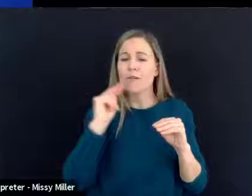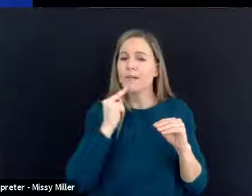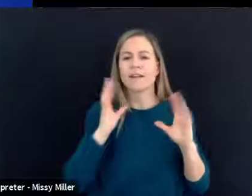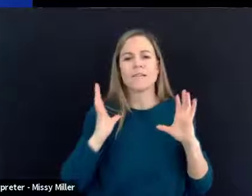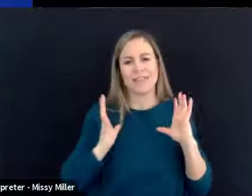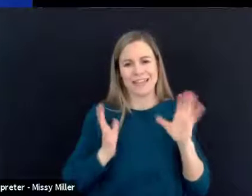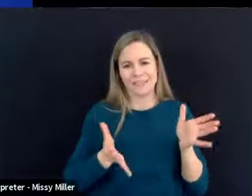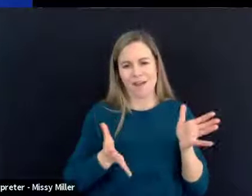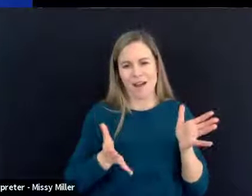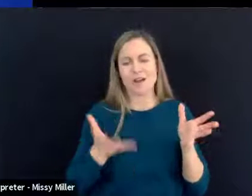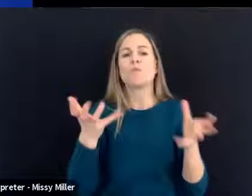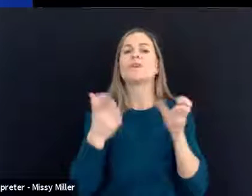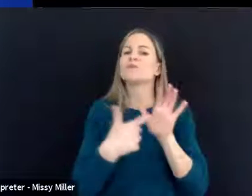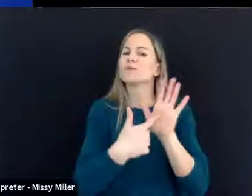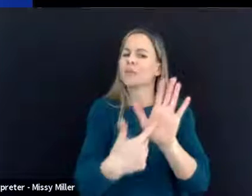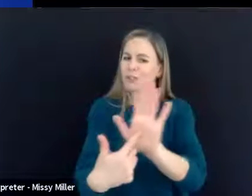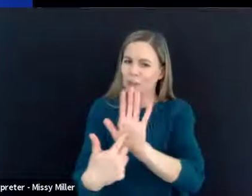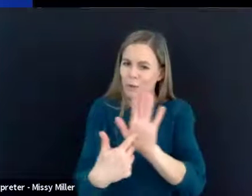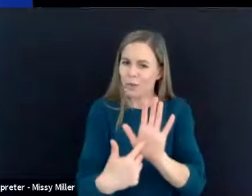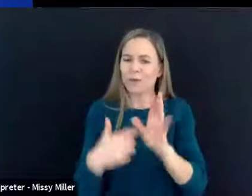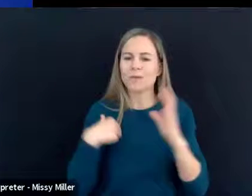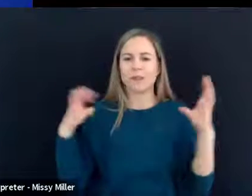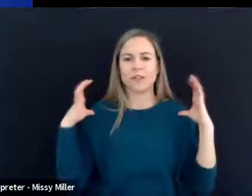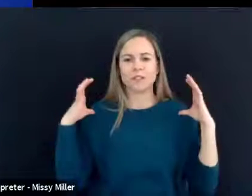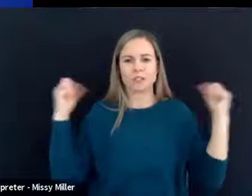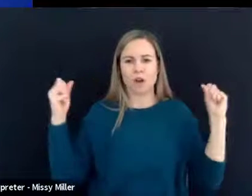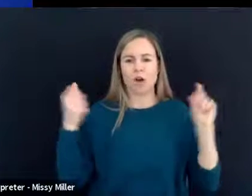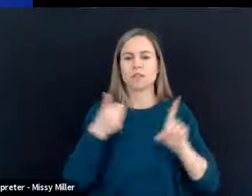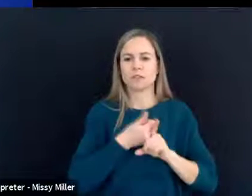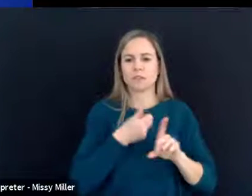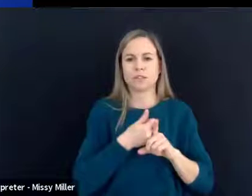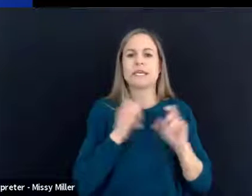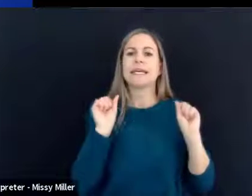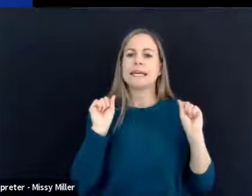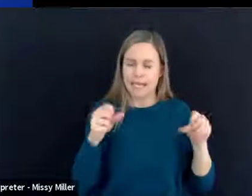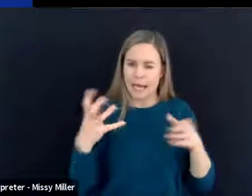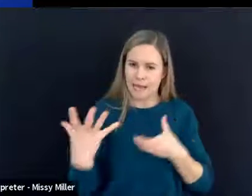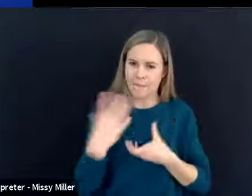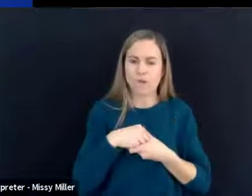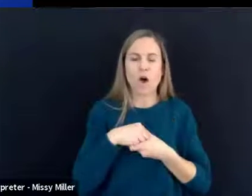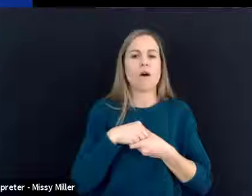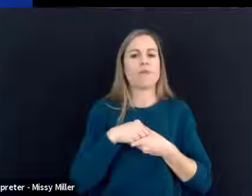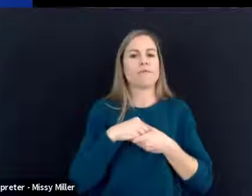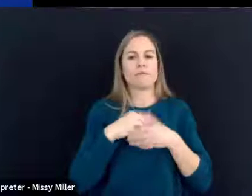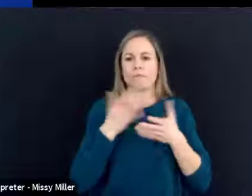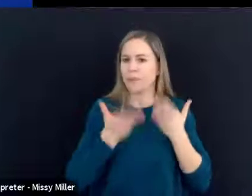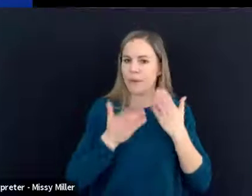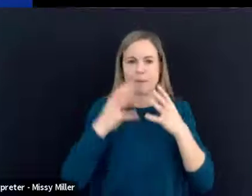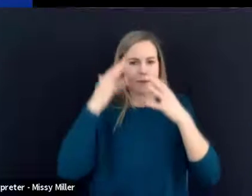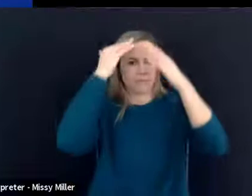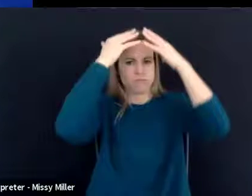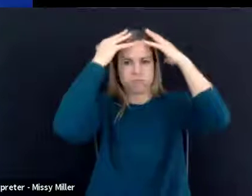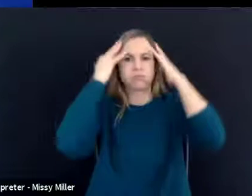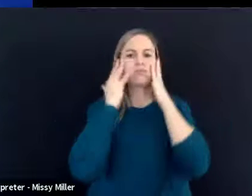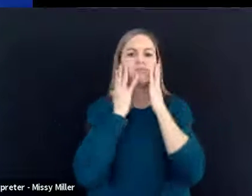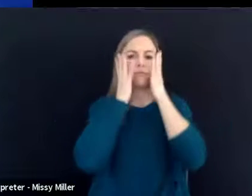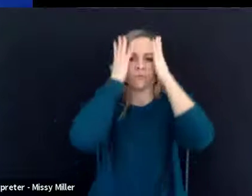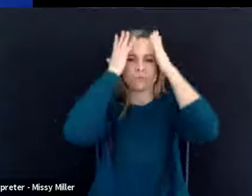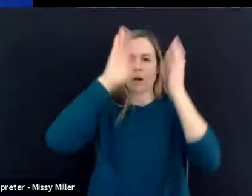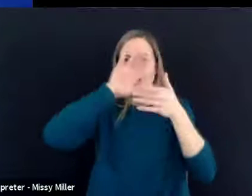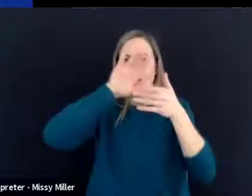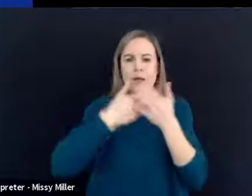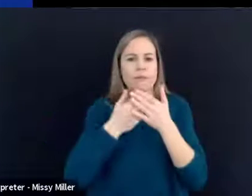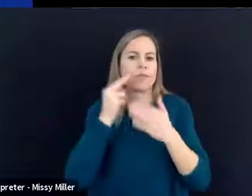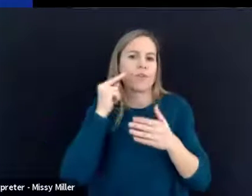them to make the point that charge can honestly involve almost half of the cranial nerves, some kind of